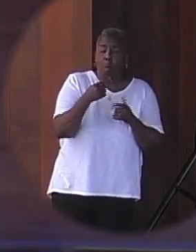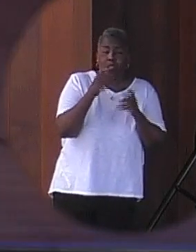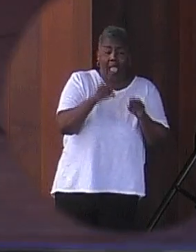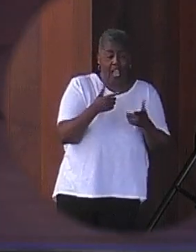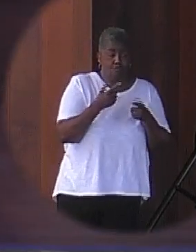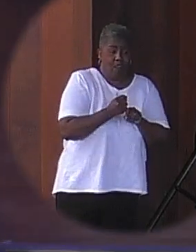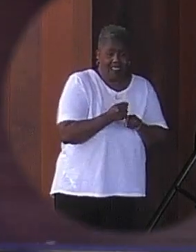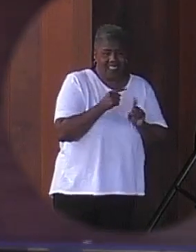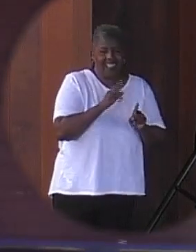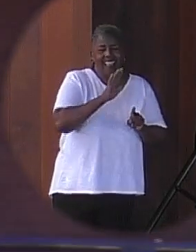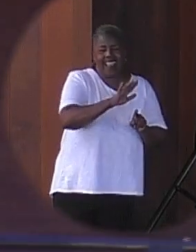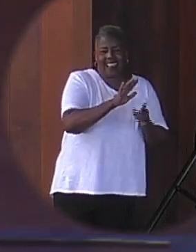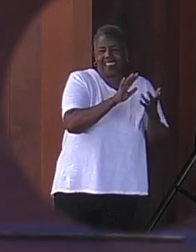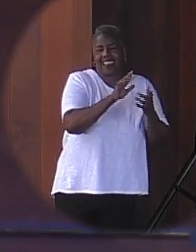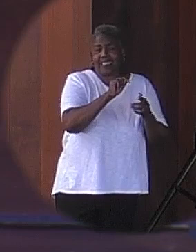is Fox.